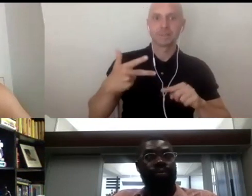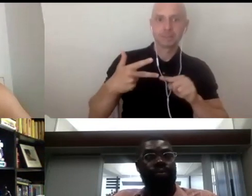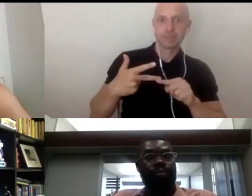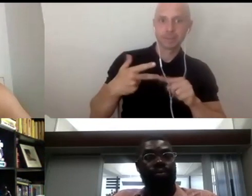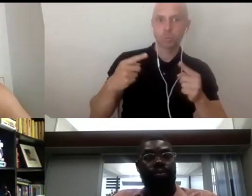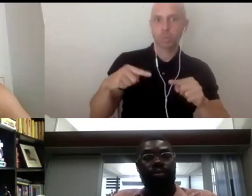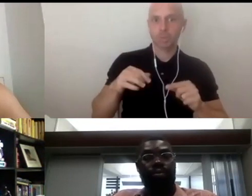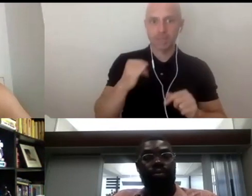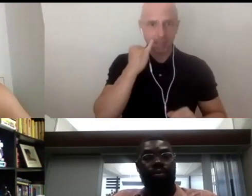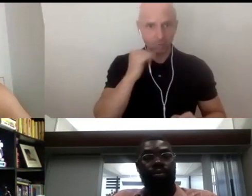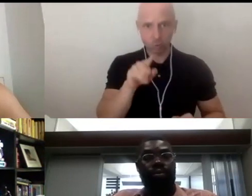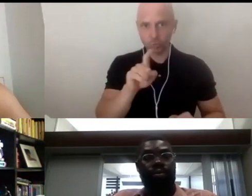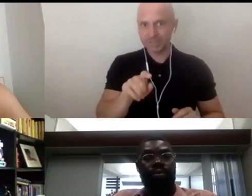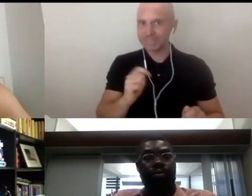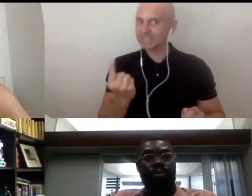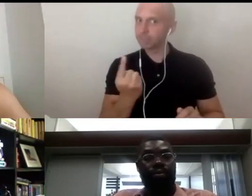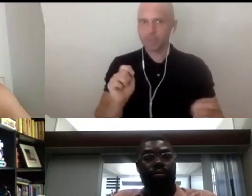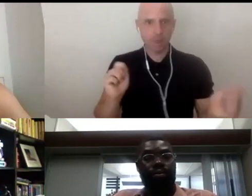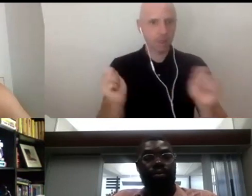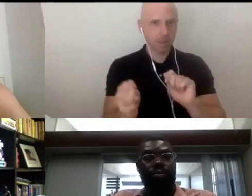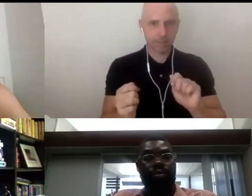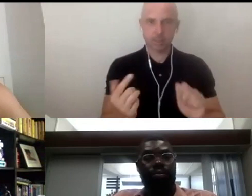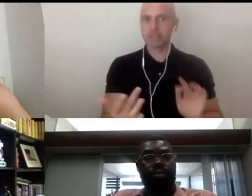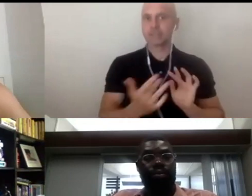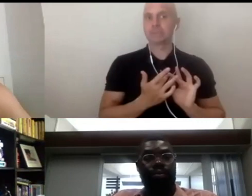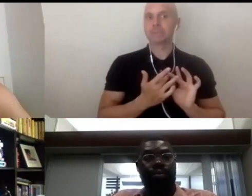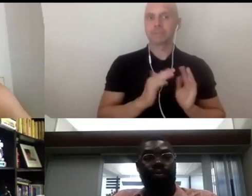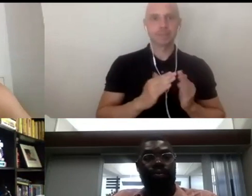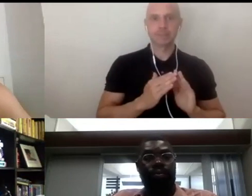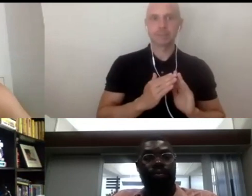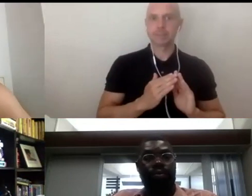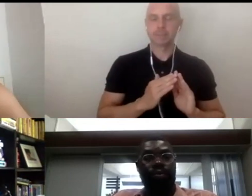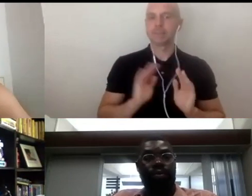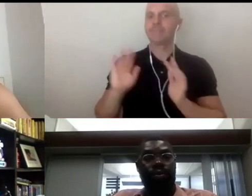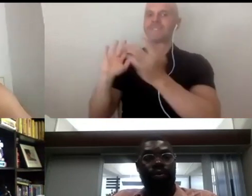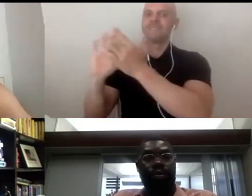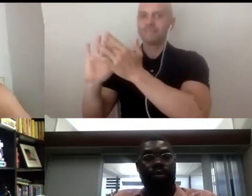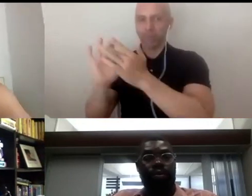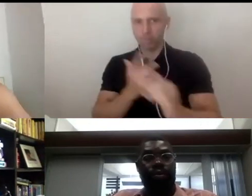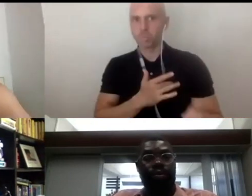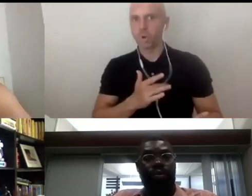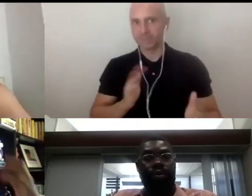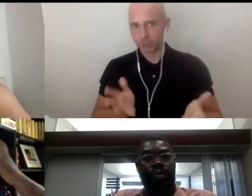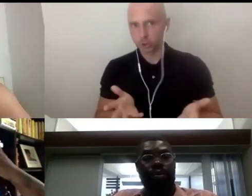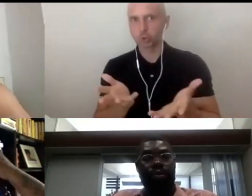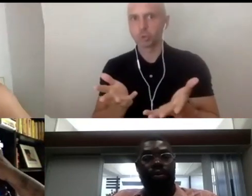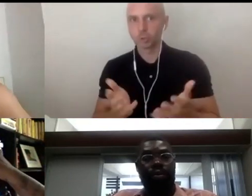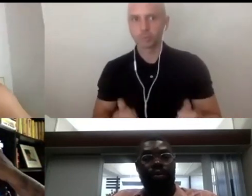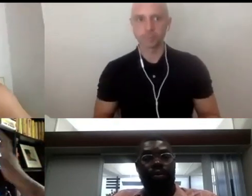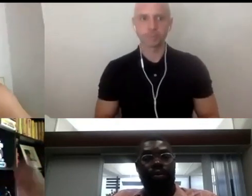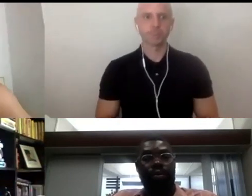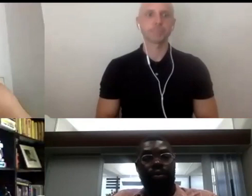to the province. Okay. And does anybody else have anything to add to Matt's